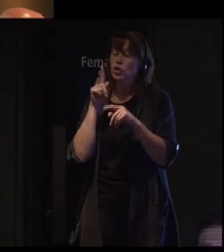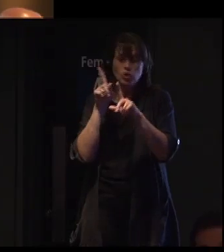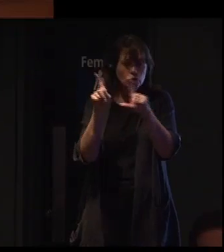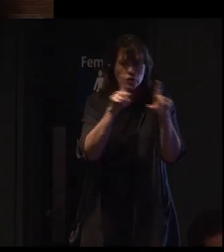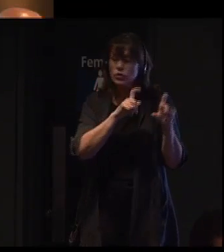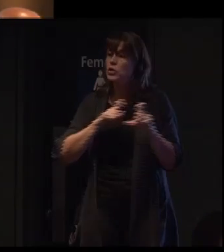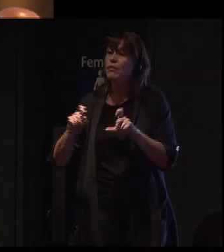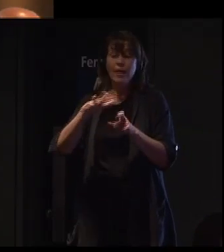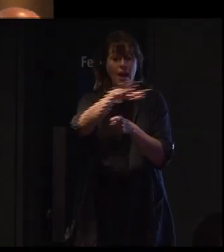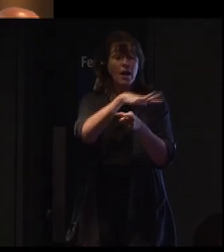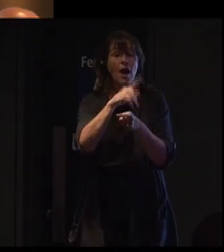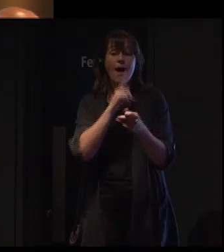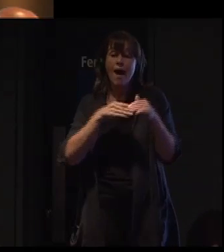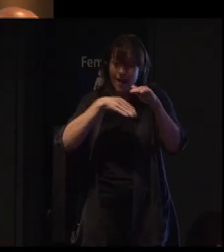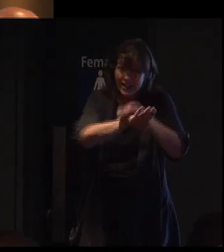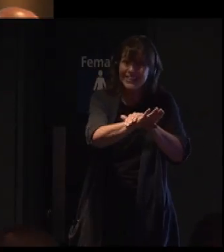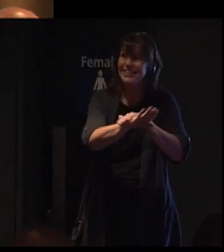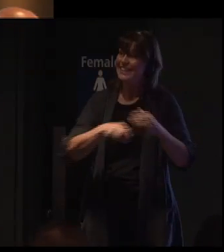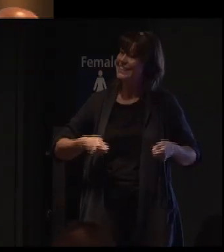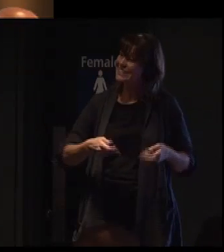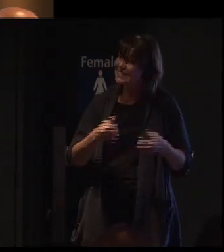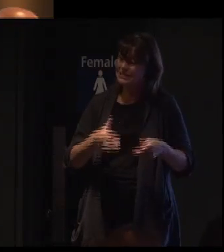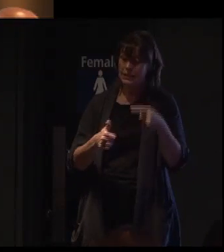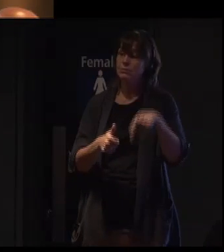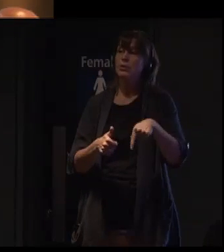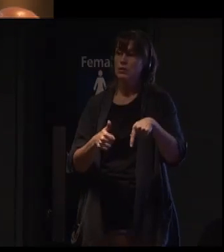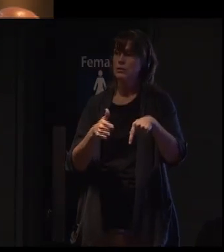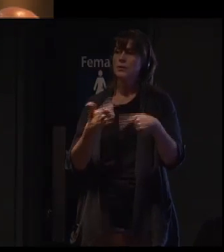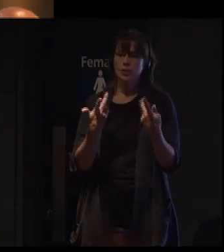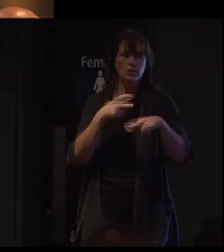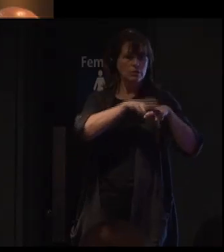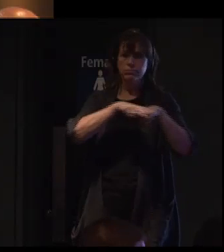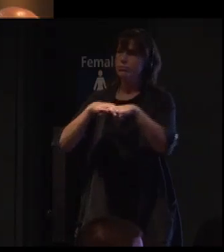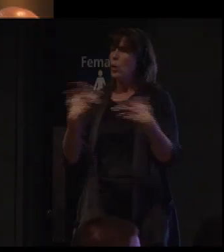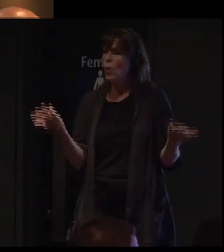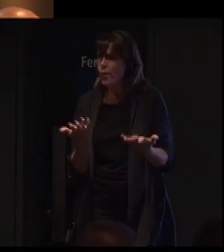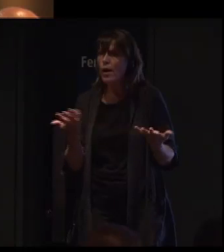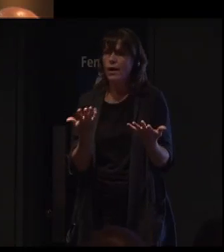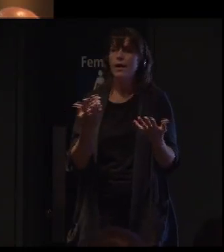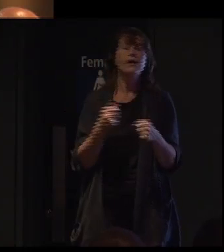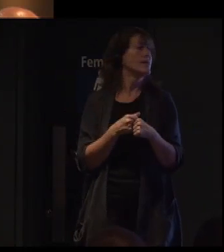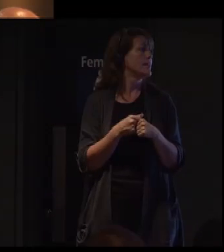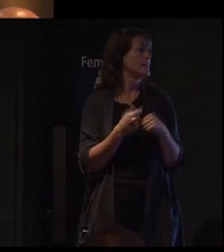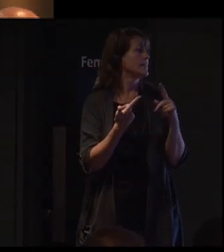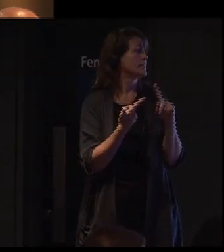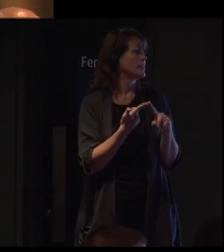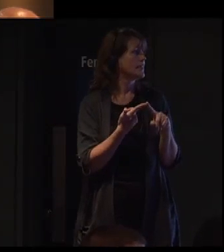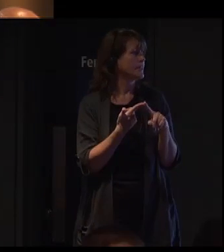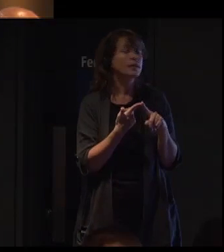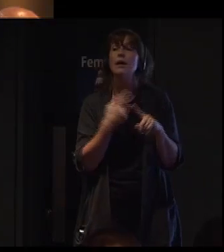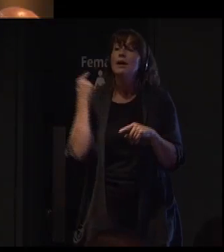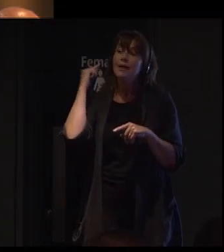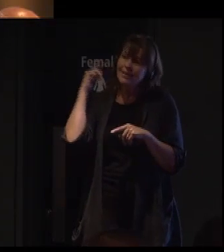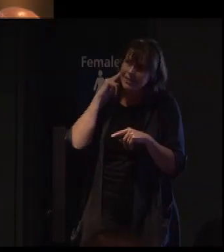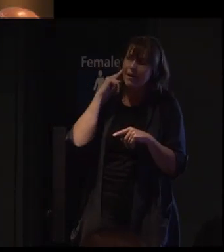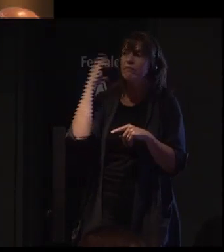areas, its access for the disabled supporters, its wheelchair user positions and the view on the pitch, facilities and services for the hard of hearing